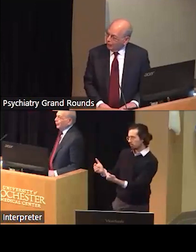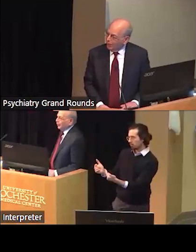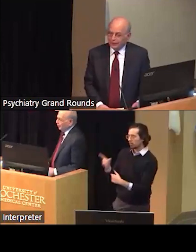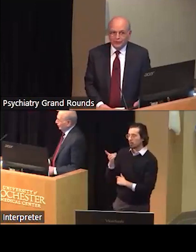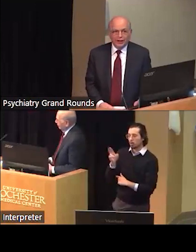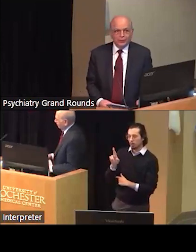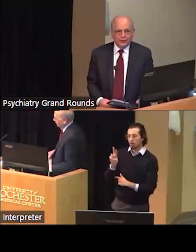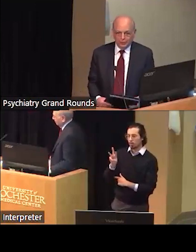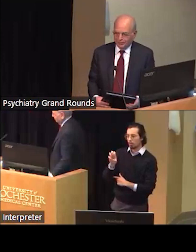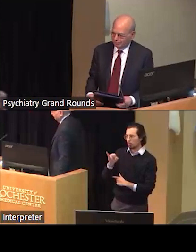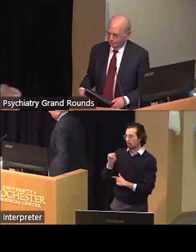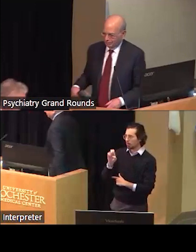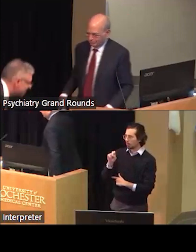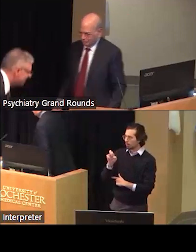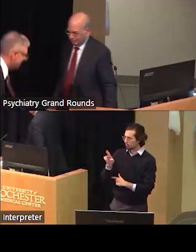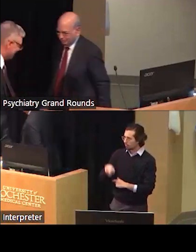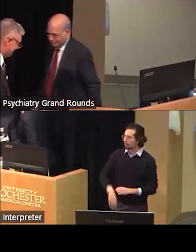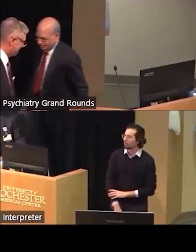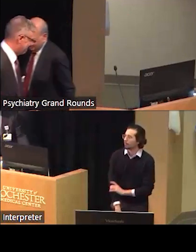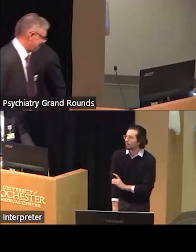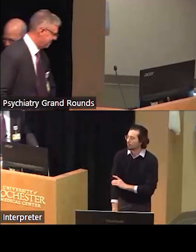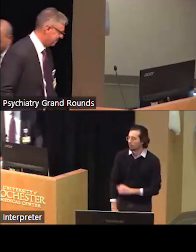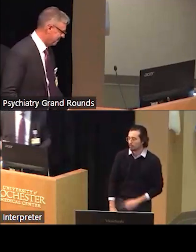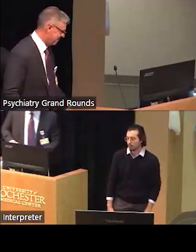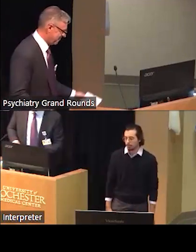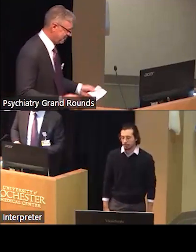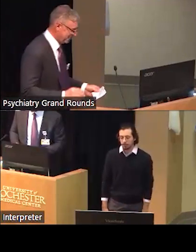the podium back to Dr. Weissman.